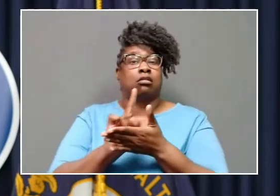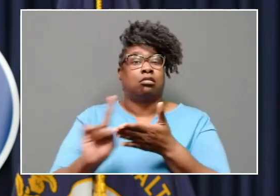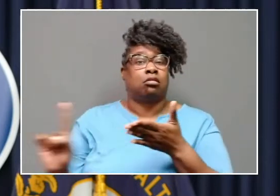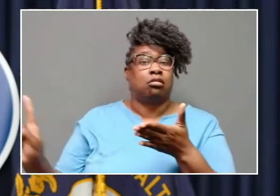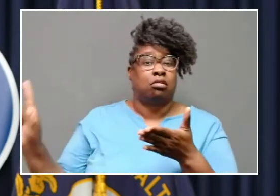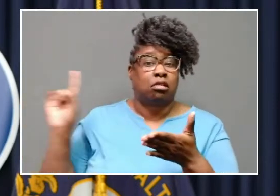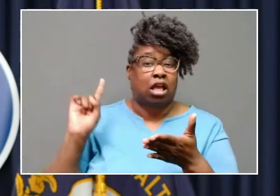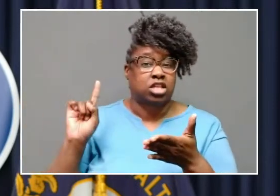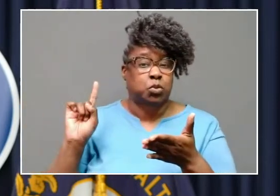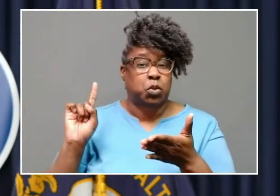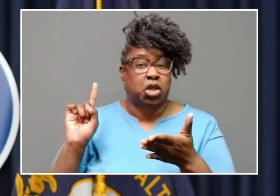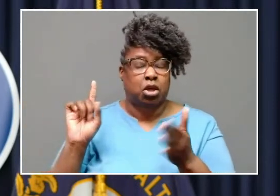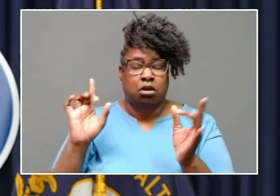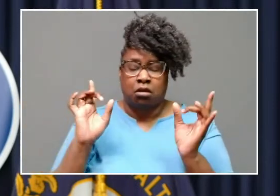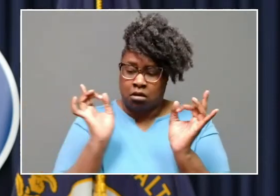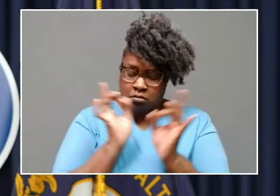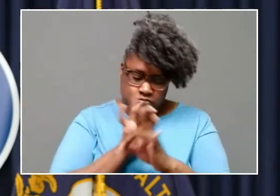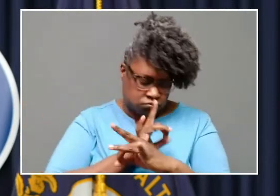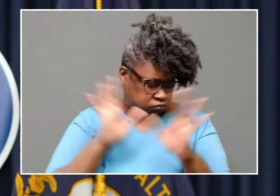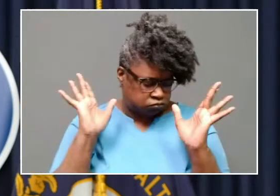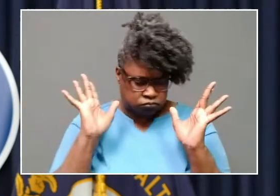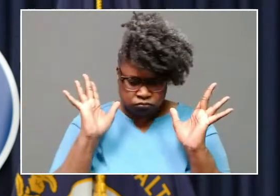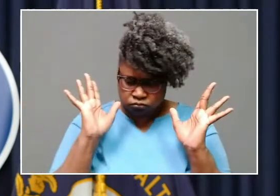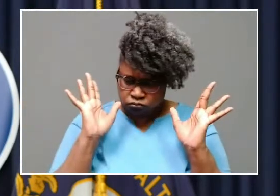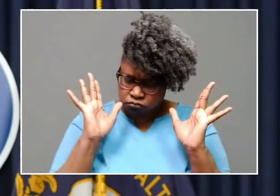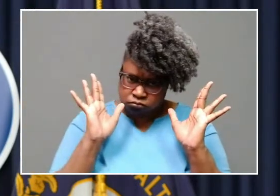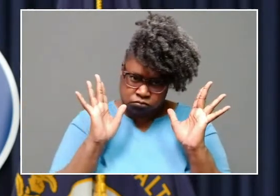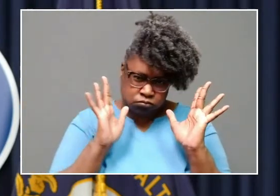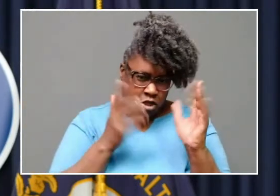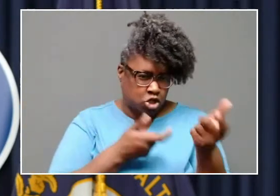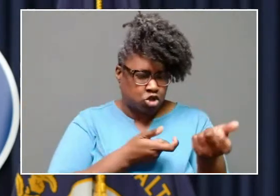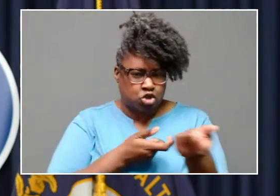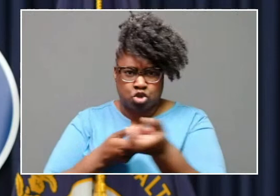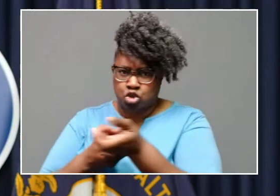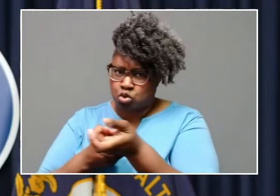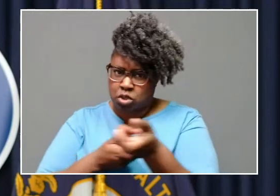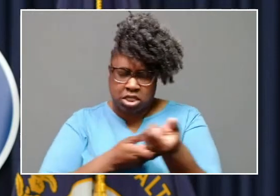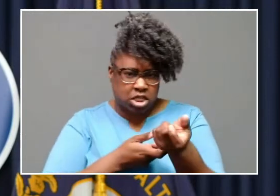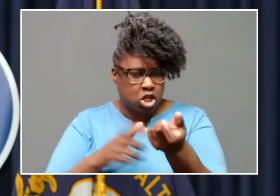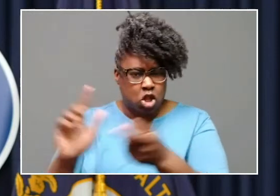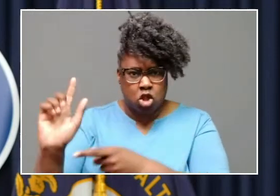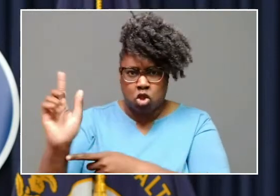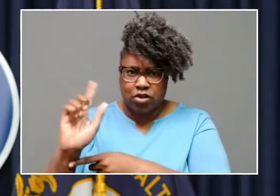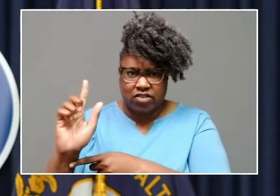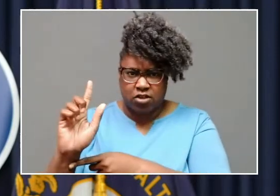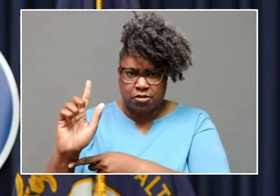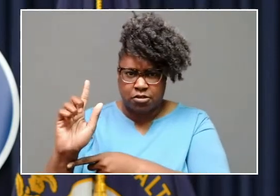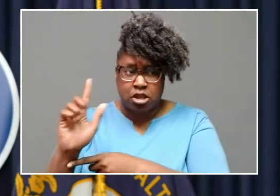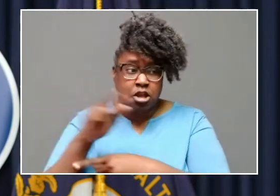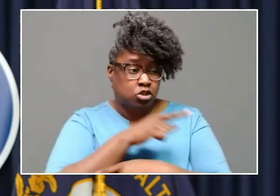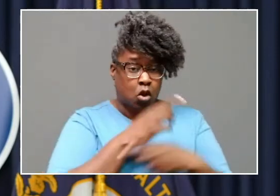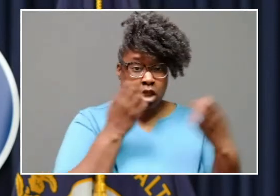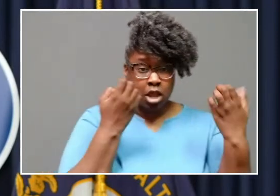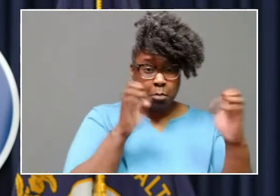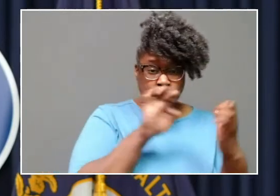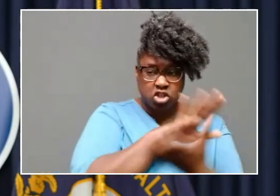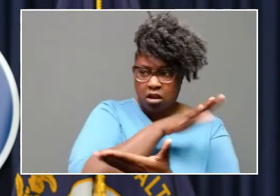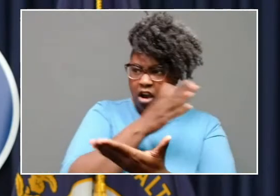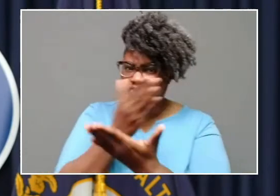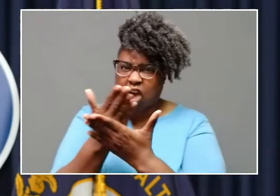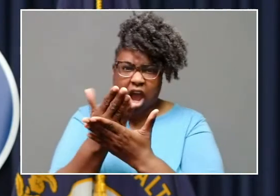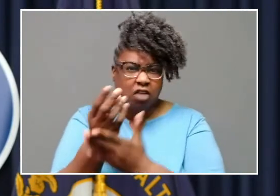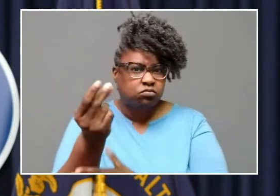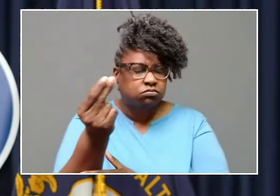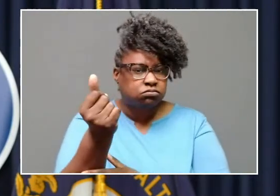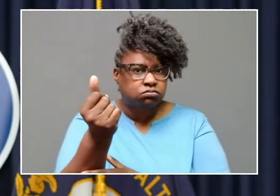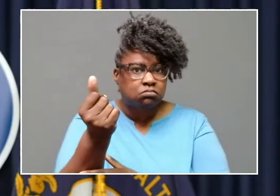of violence in Louisville, where our first responders responded in minutes, in one instance running directly into